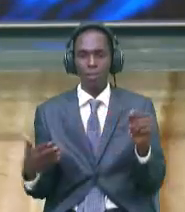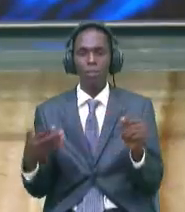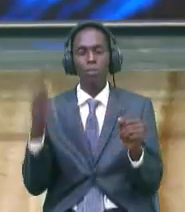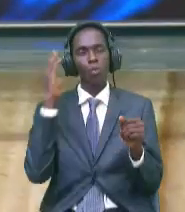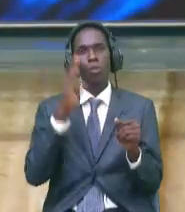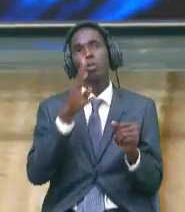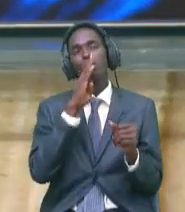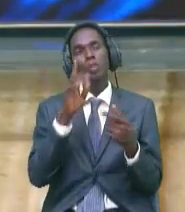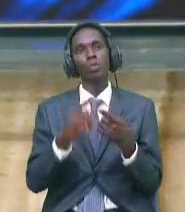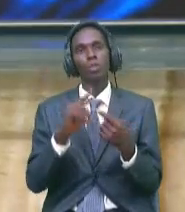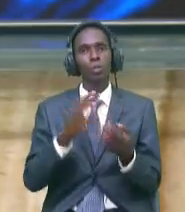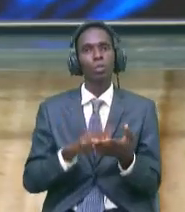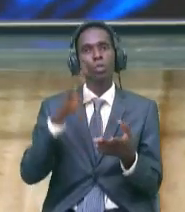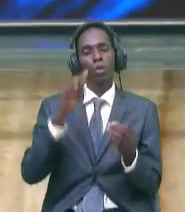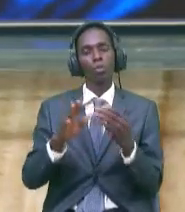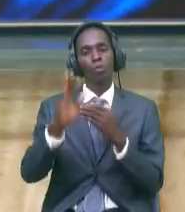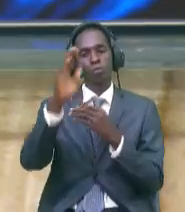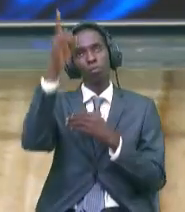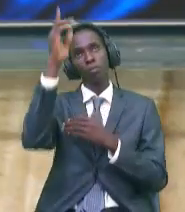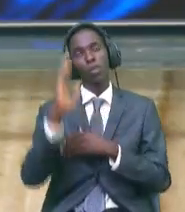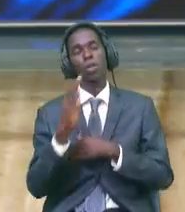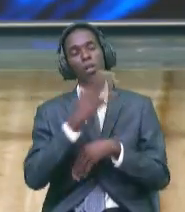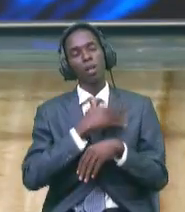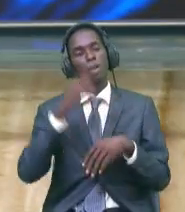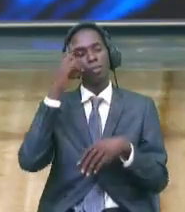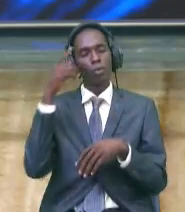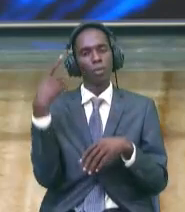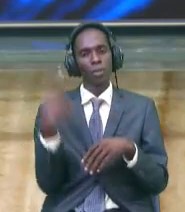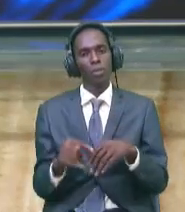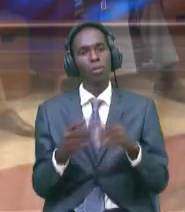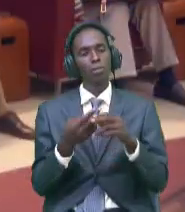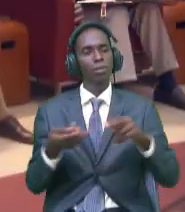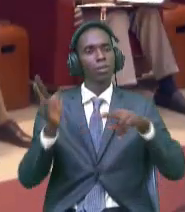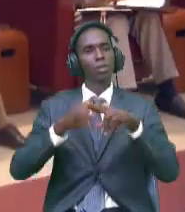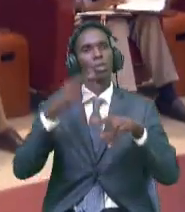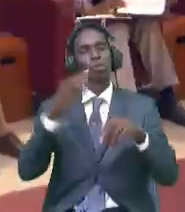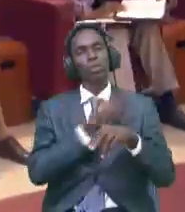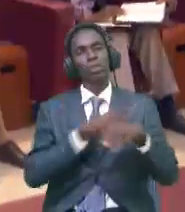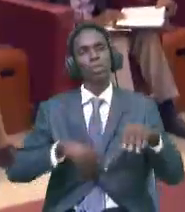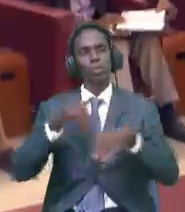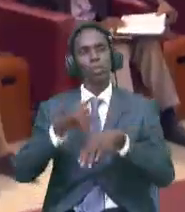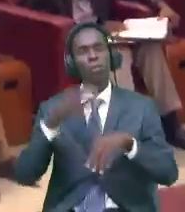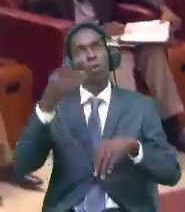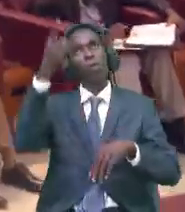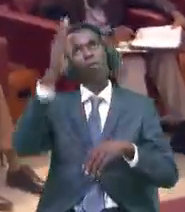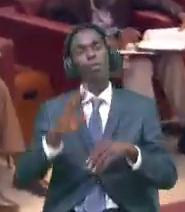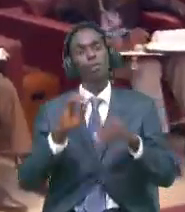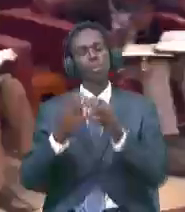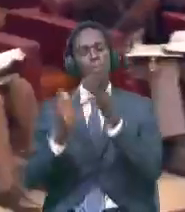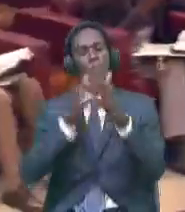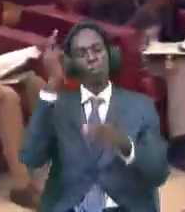glory of God and for the expansion of the kingdom of God in Jesus' name. Somebody